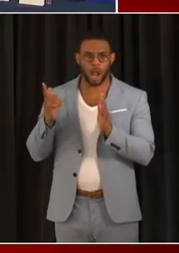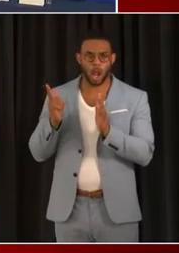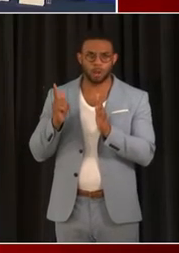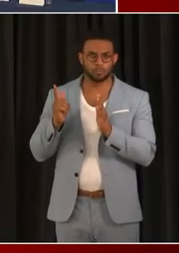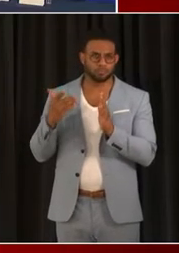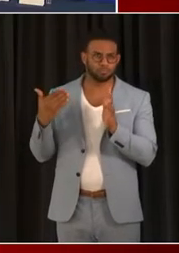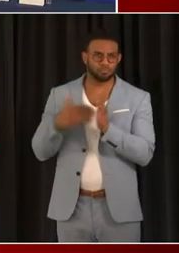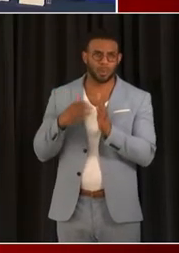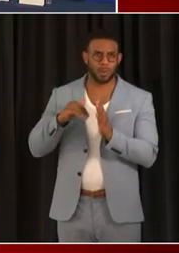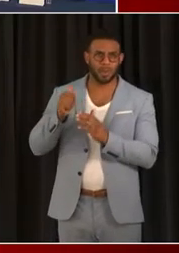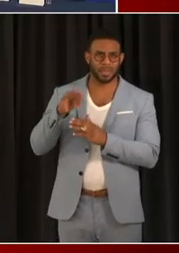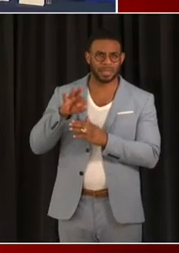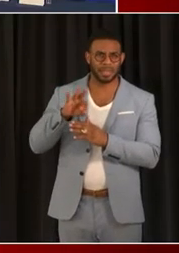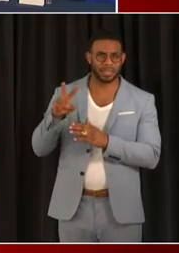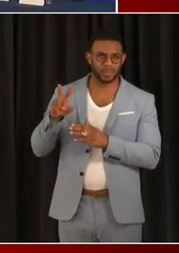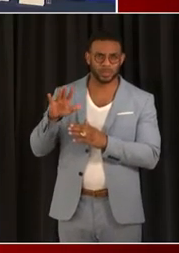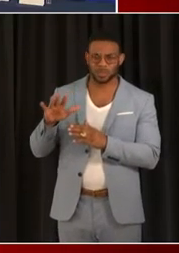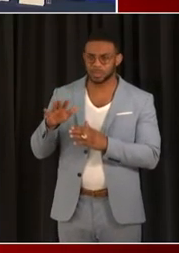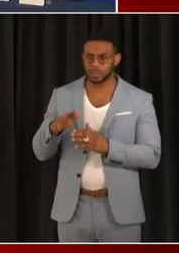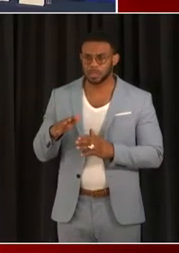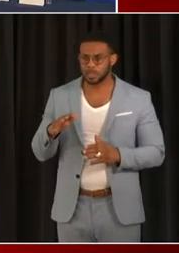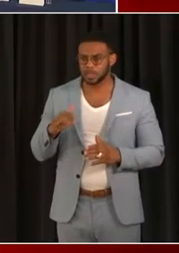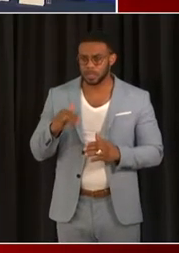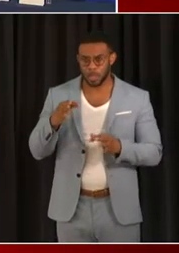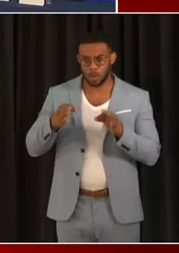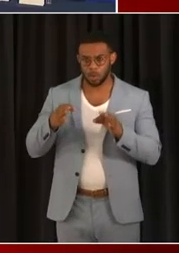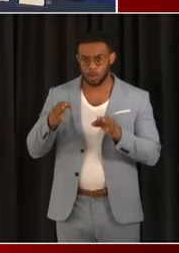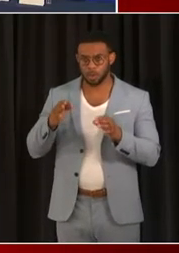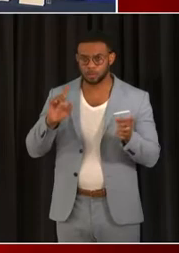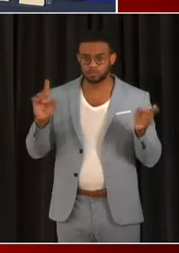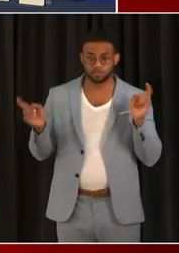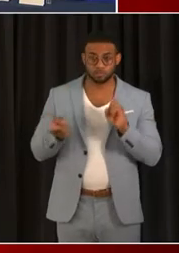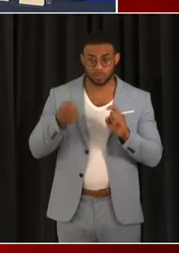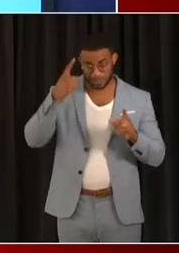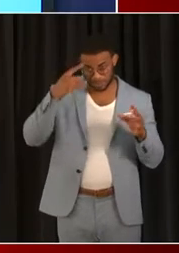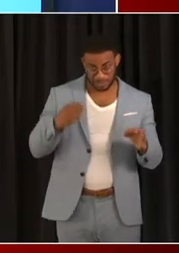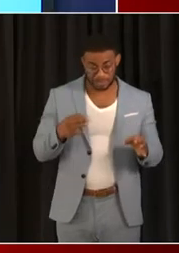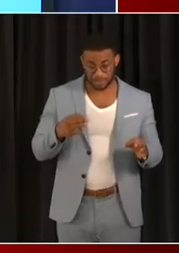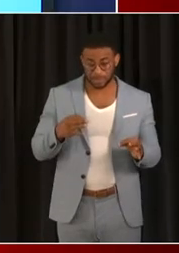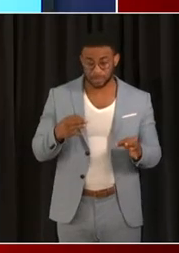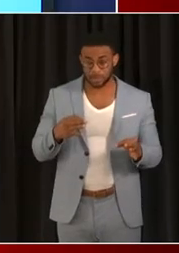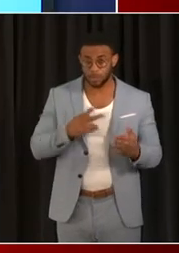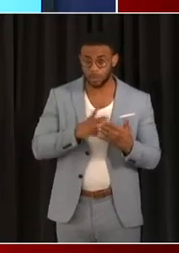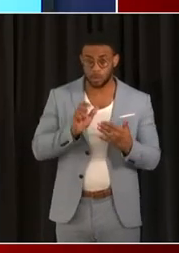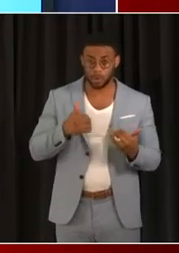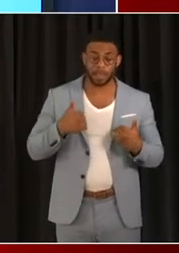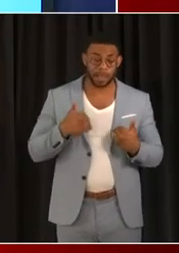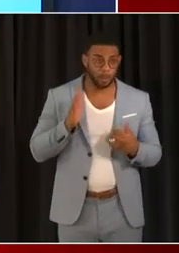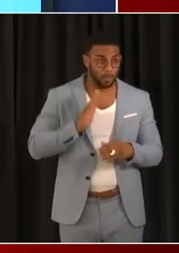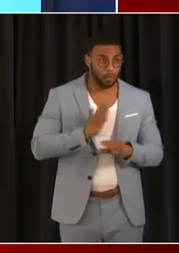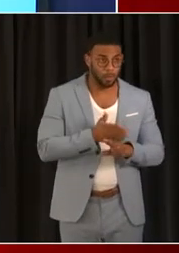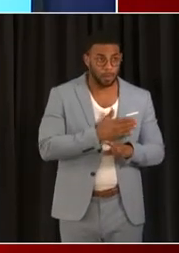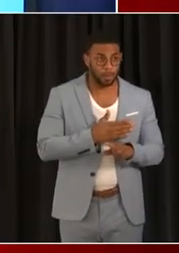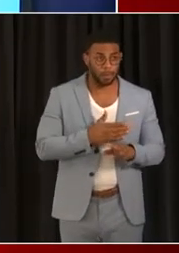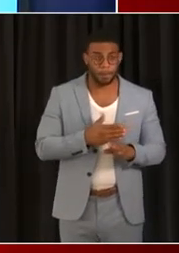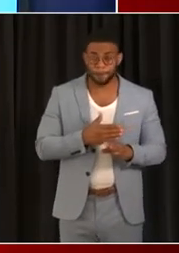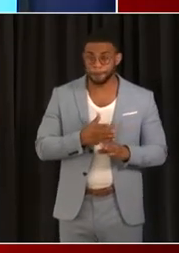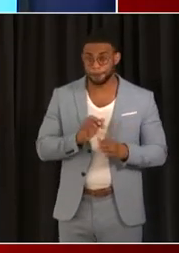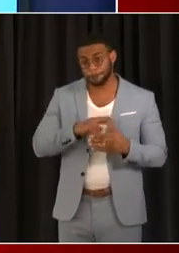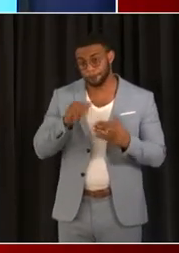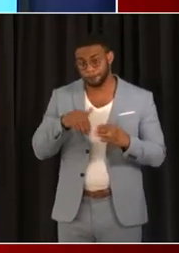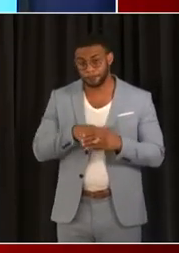around 1992 or so. The court overturned the program that we had, and